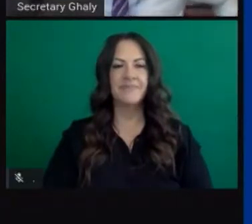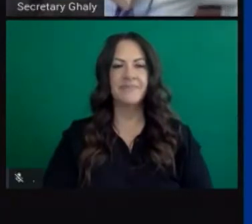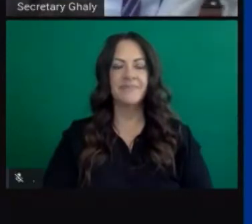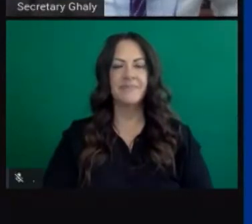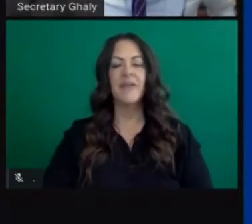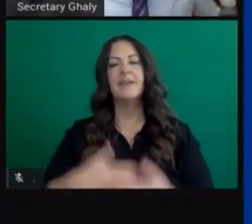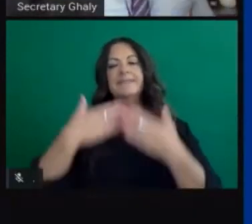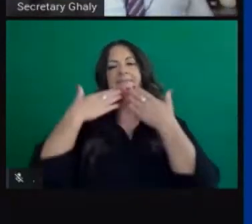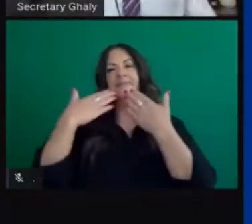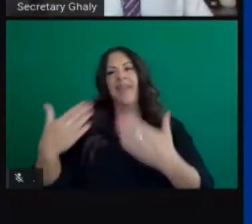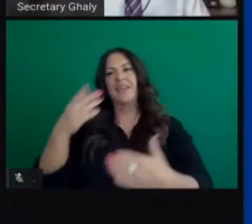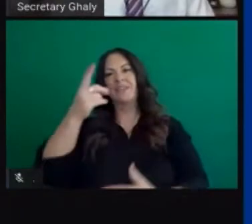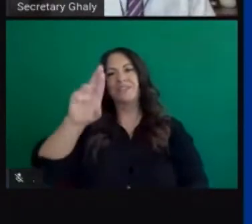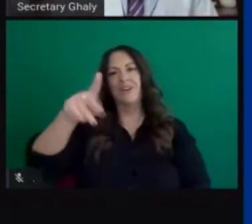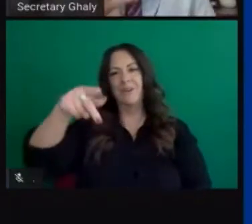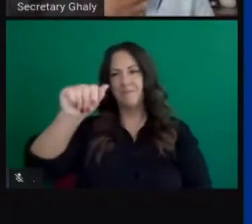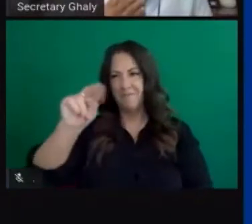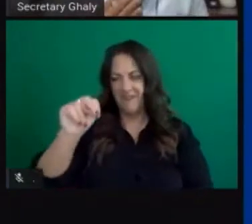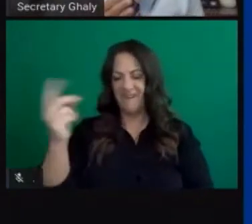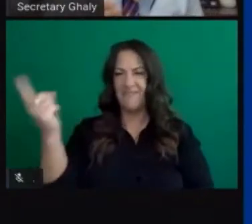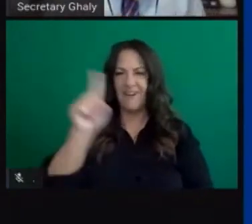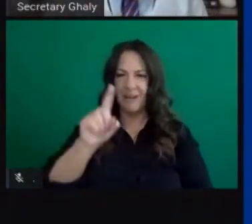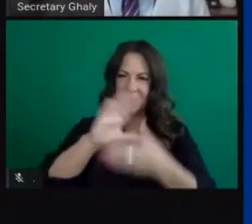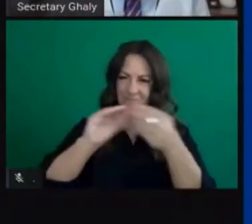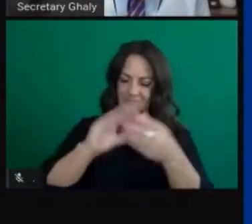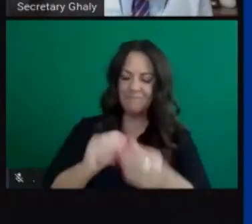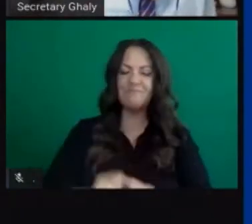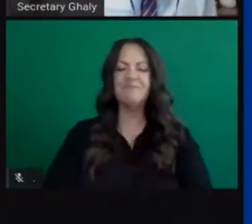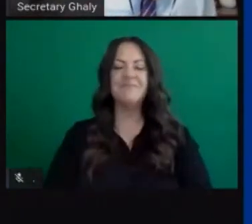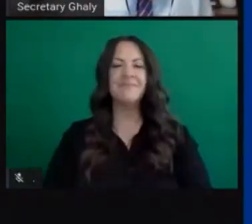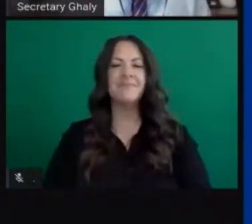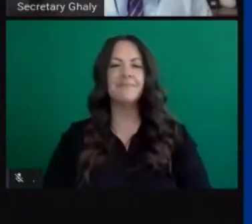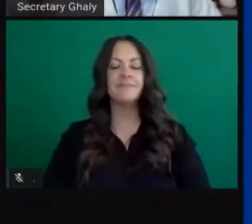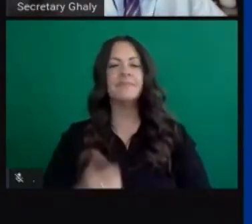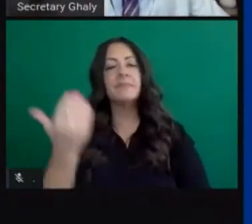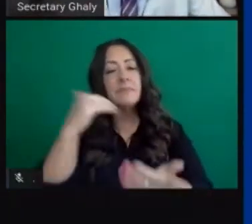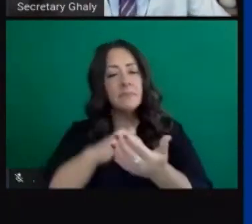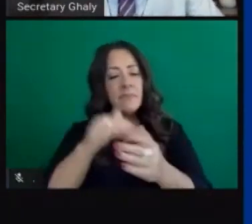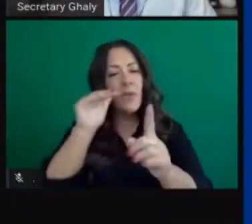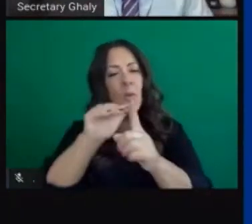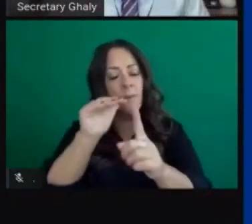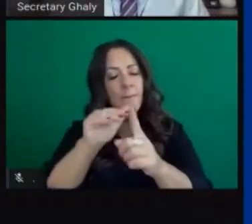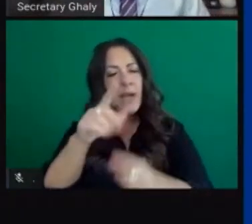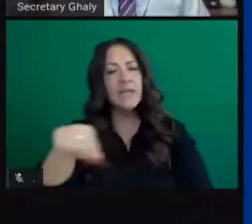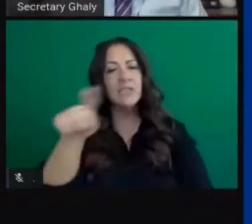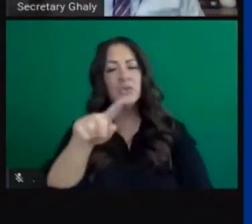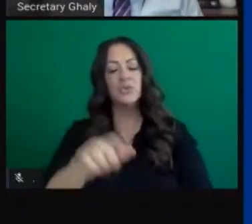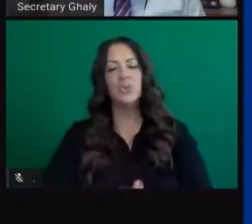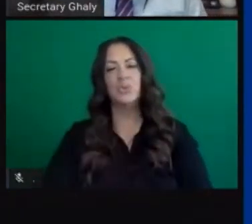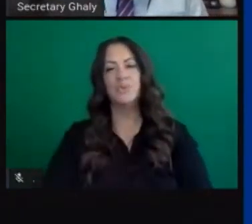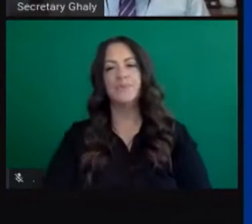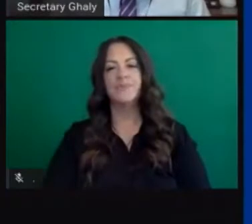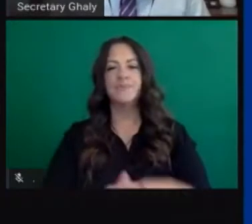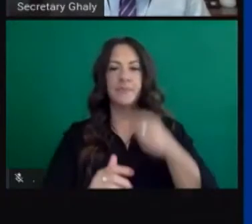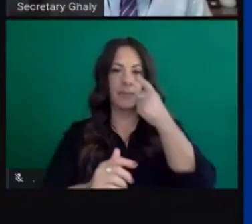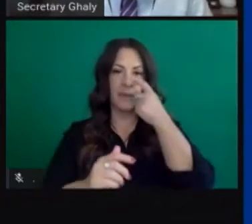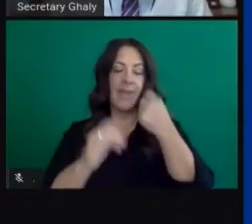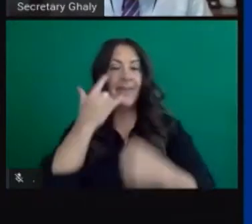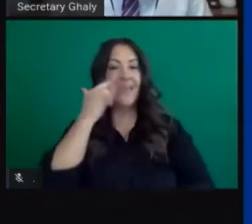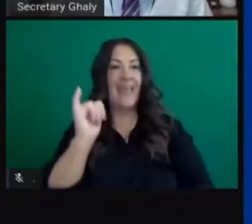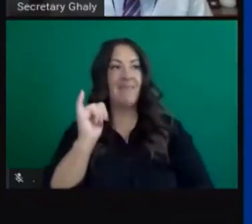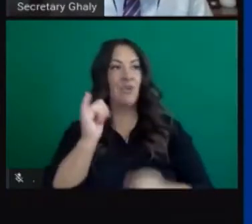Thank you, Dr. Pon. So just by way of reminder, the blueprint for a